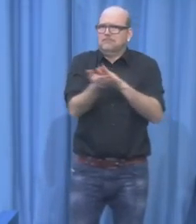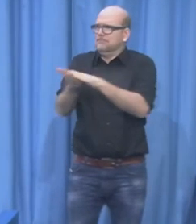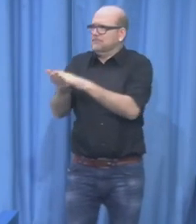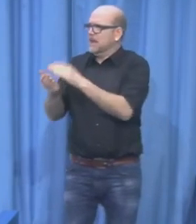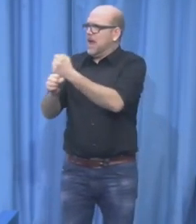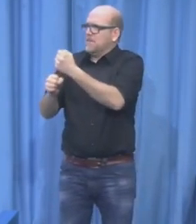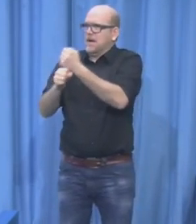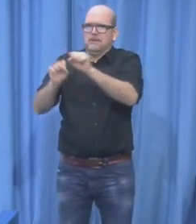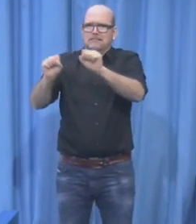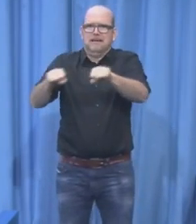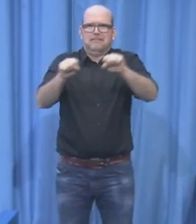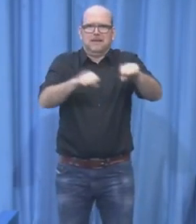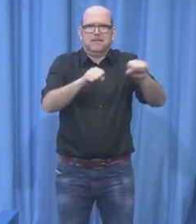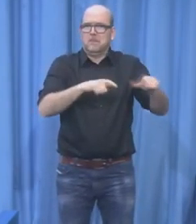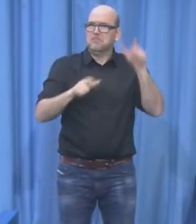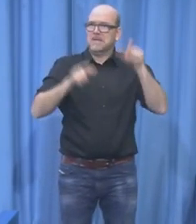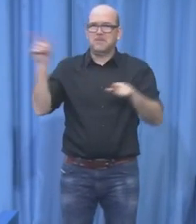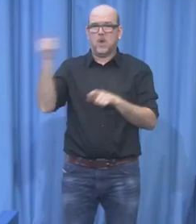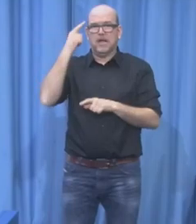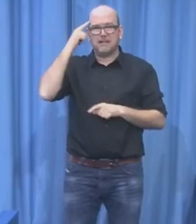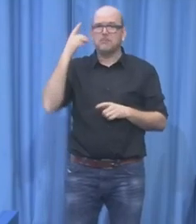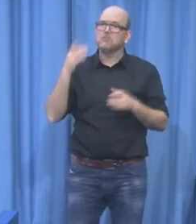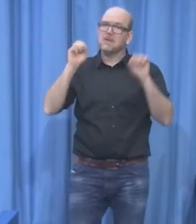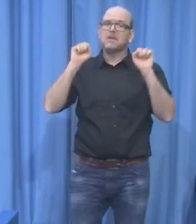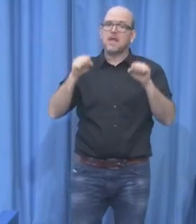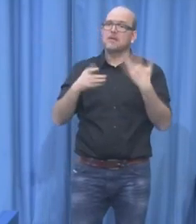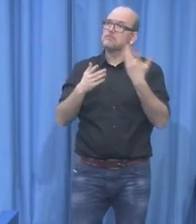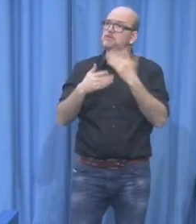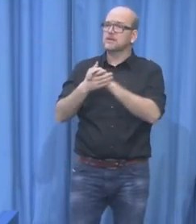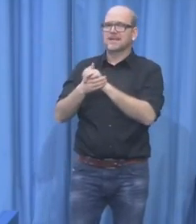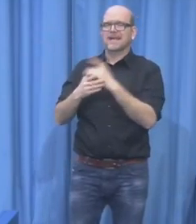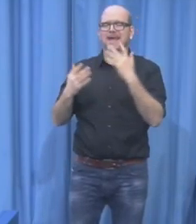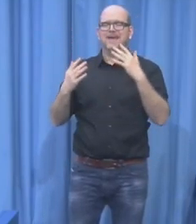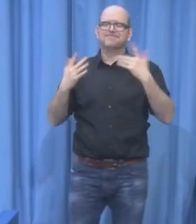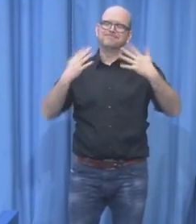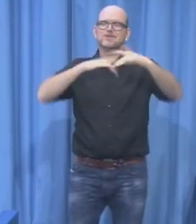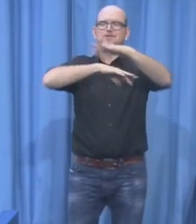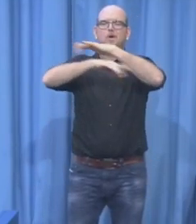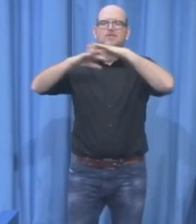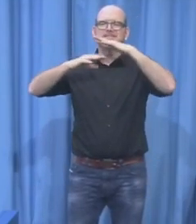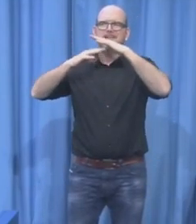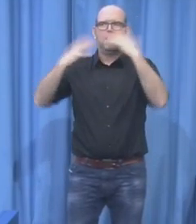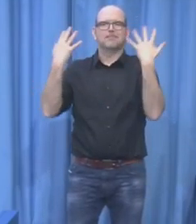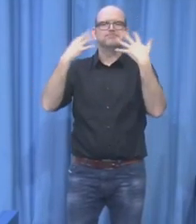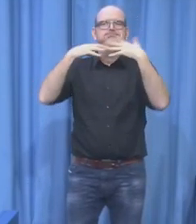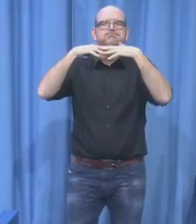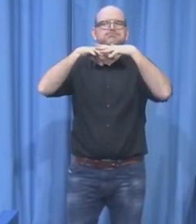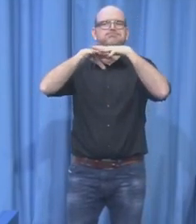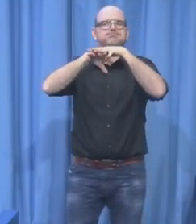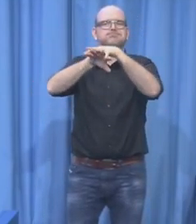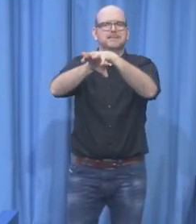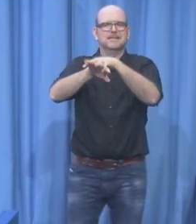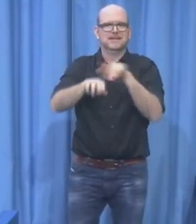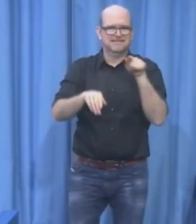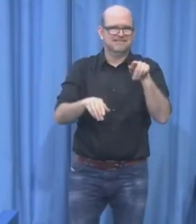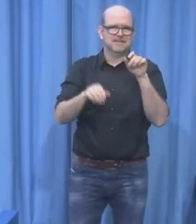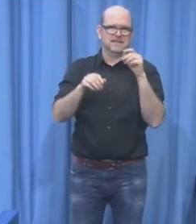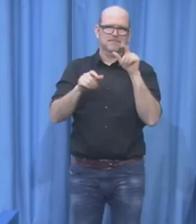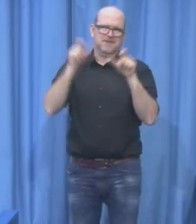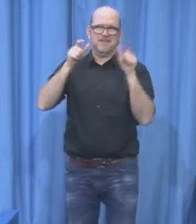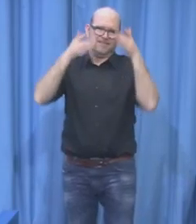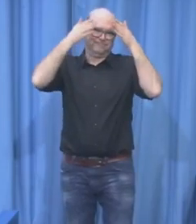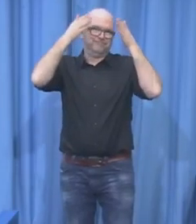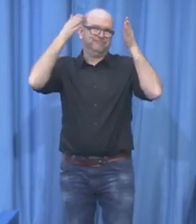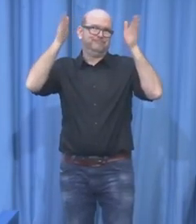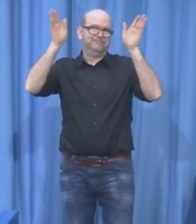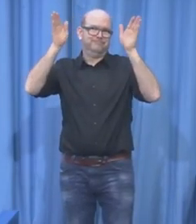Also, Ireland's National Health Service have really taken to this model and have spoken about looking about developing this across the country. I